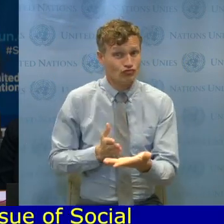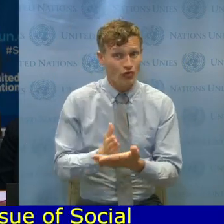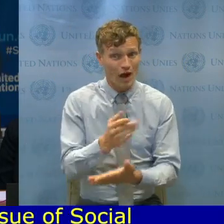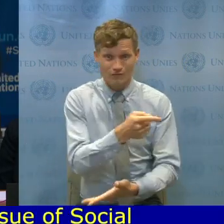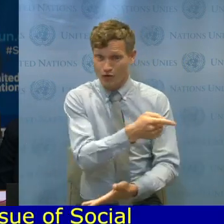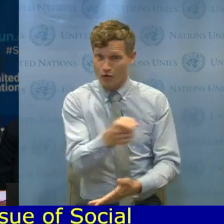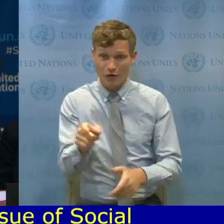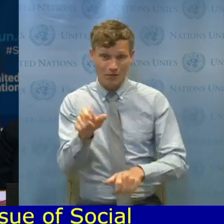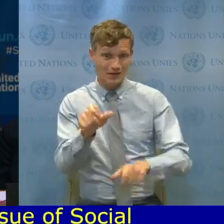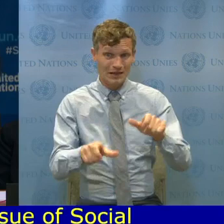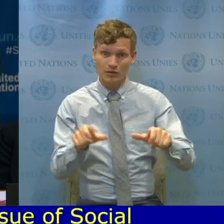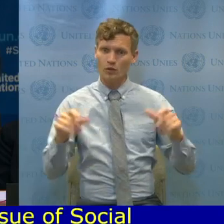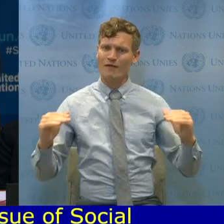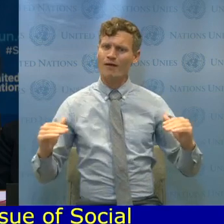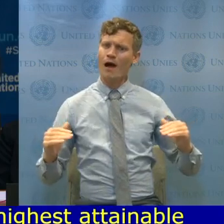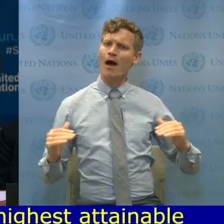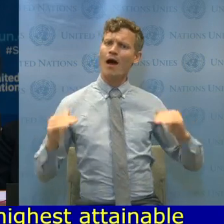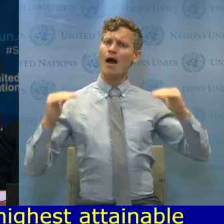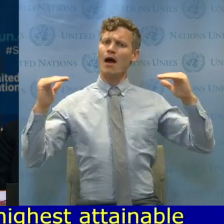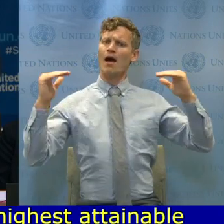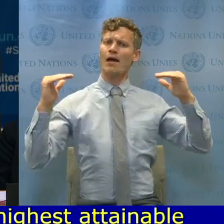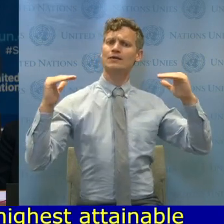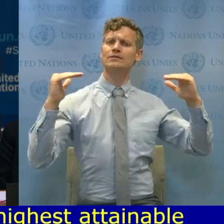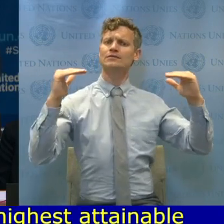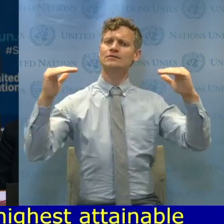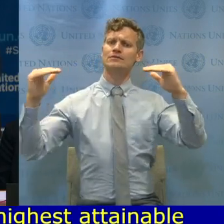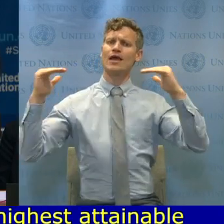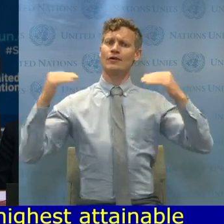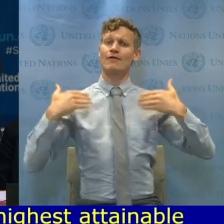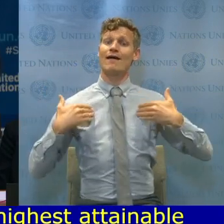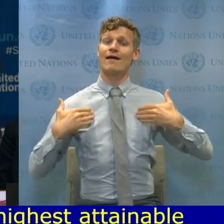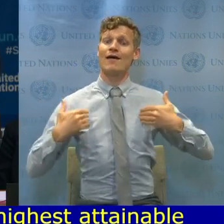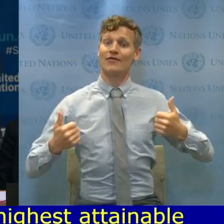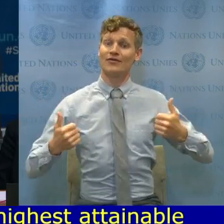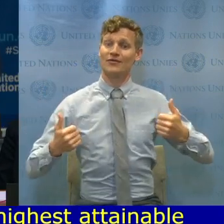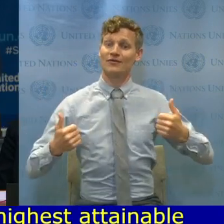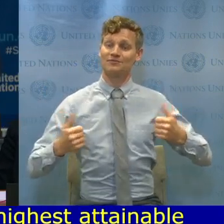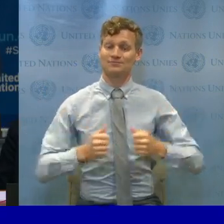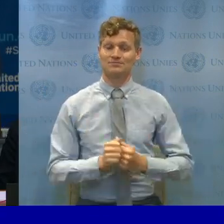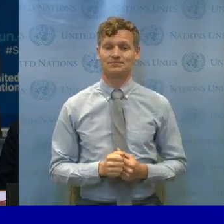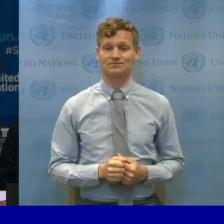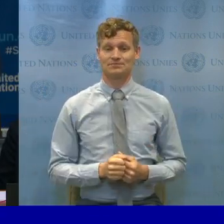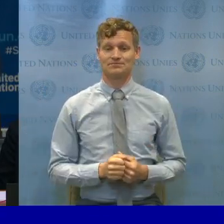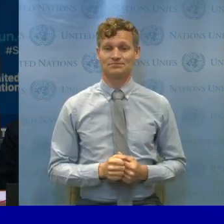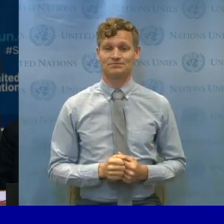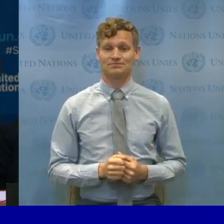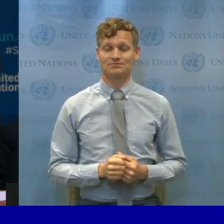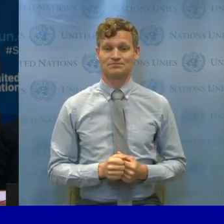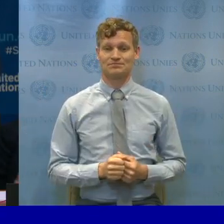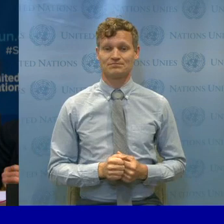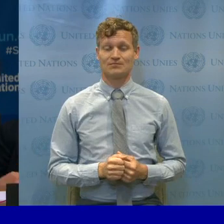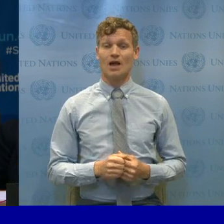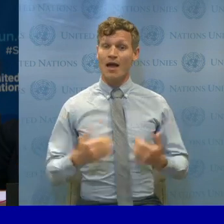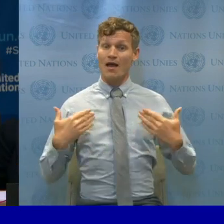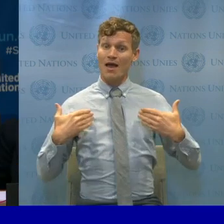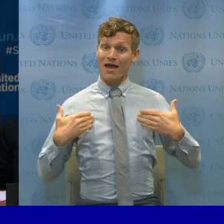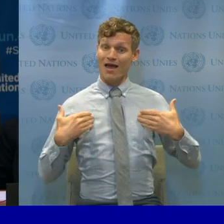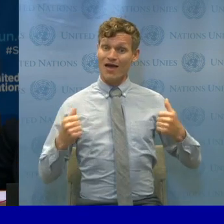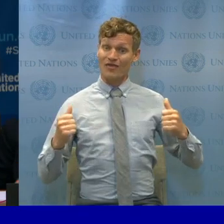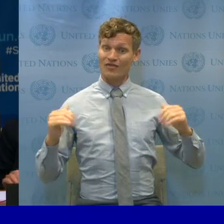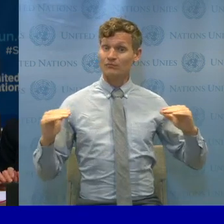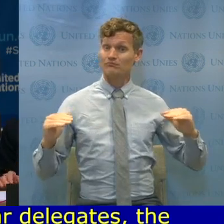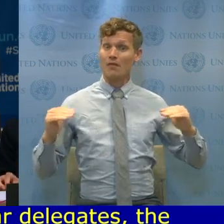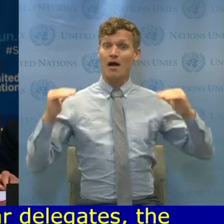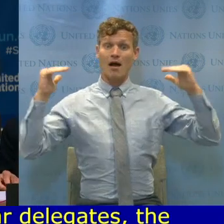dear delegates, the enjoyment of the highest attainable standard of health is one of the fundamental human